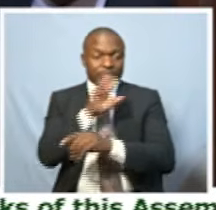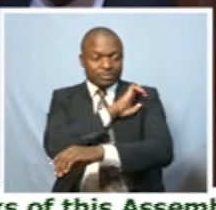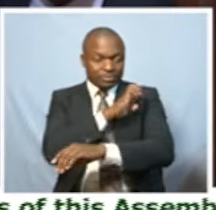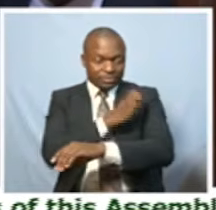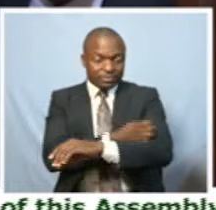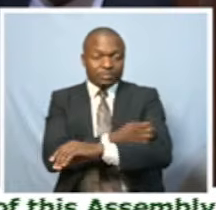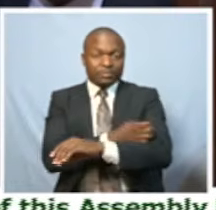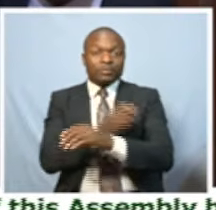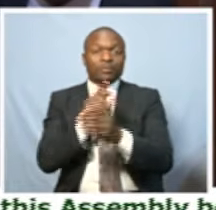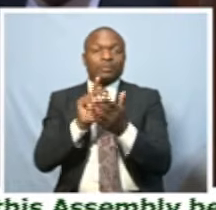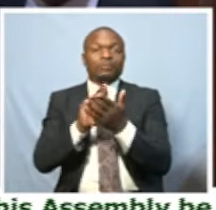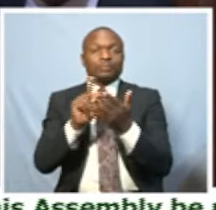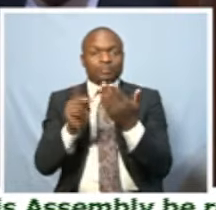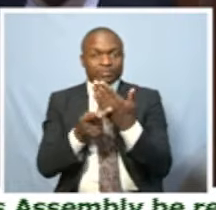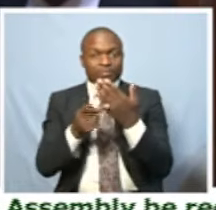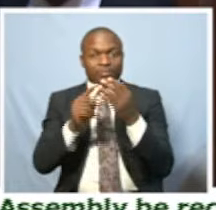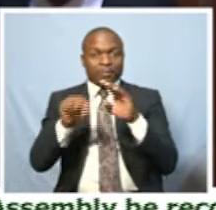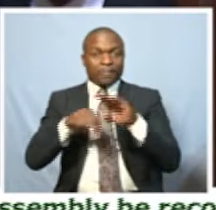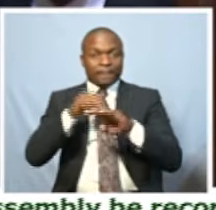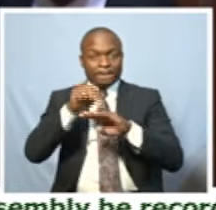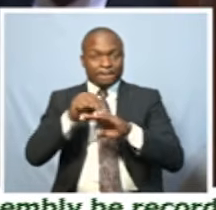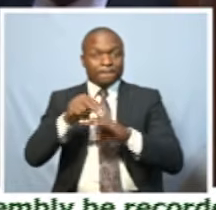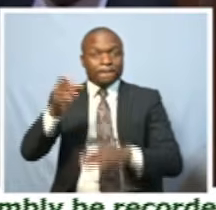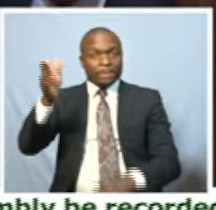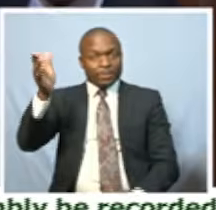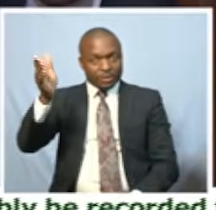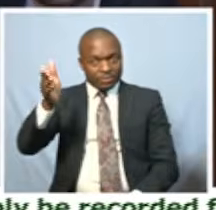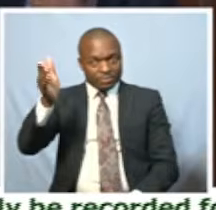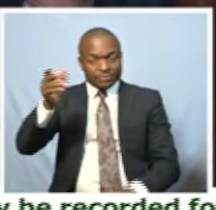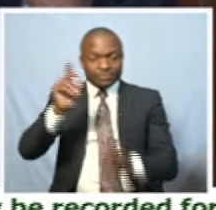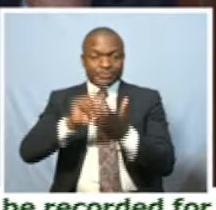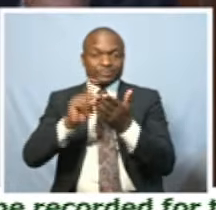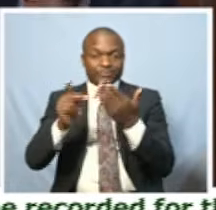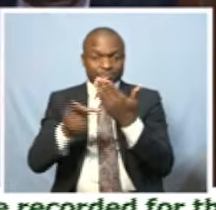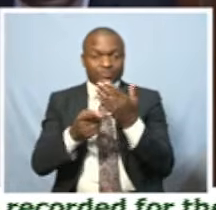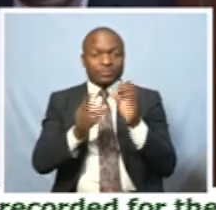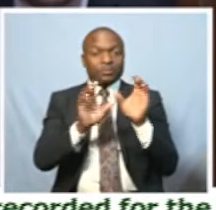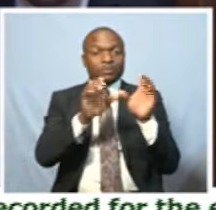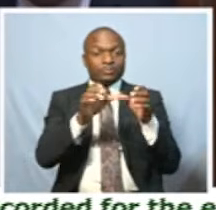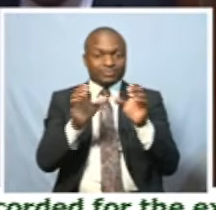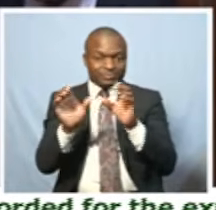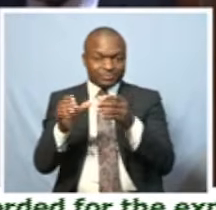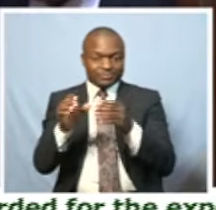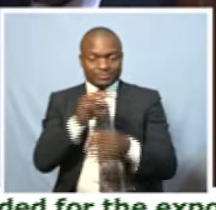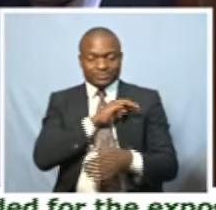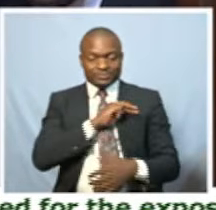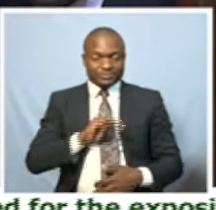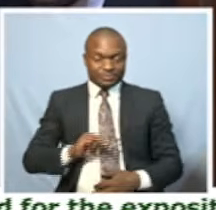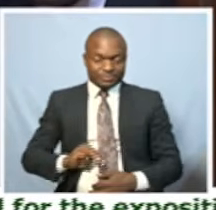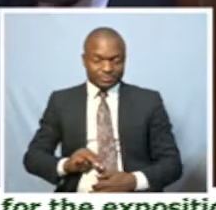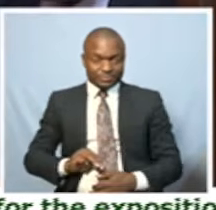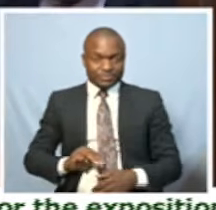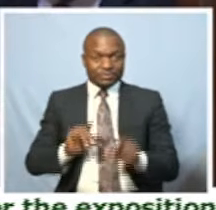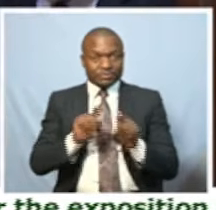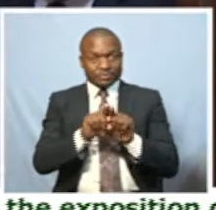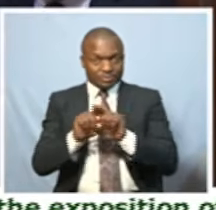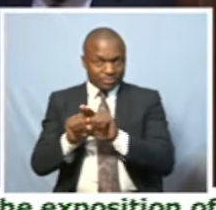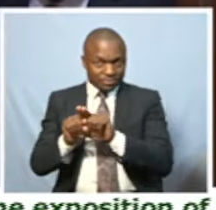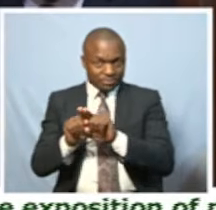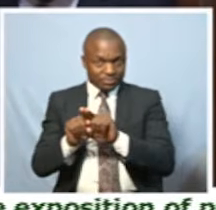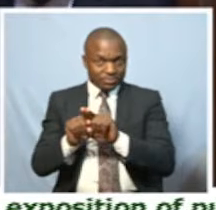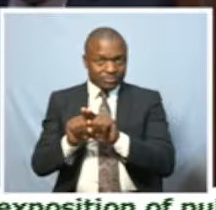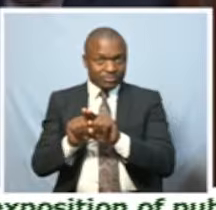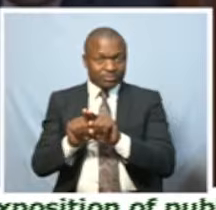empowerment initiatives, and nationwide sensitization programs for community members, as well as civic